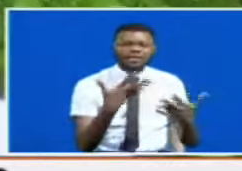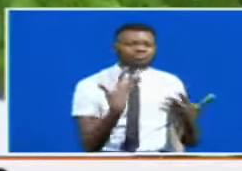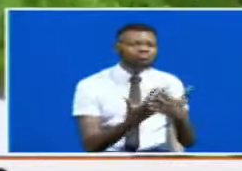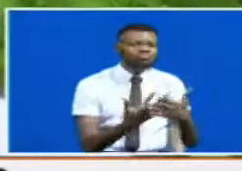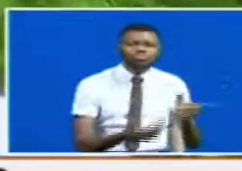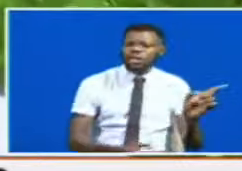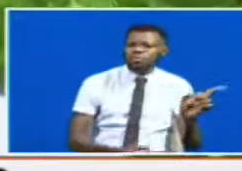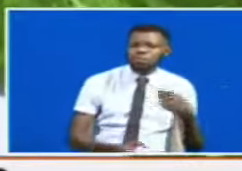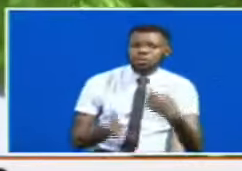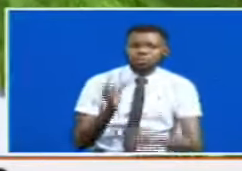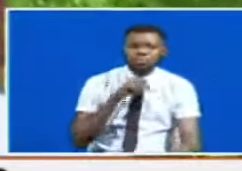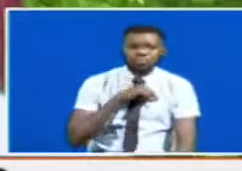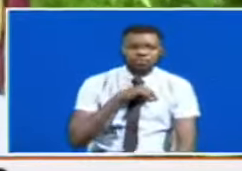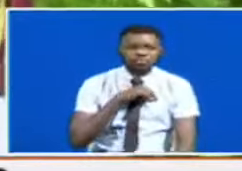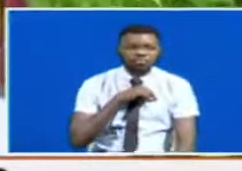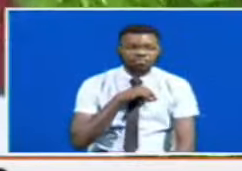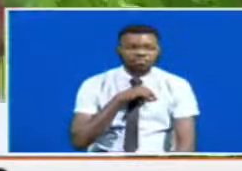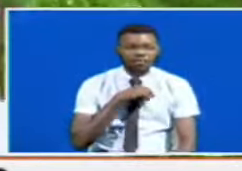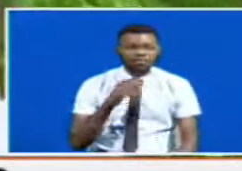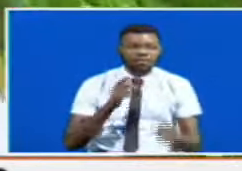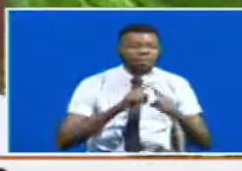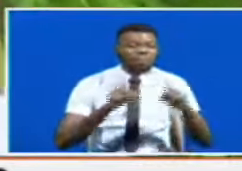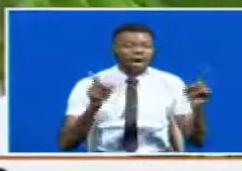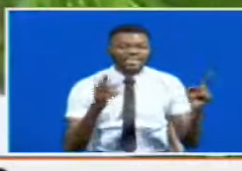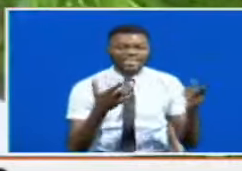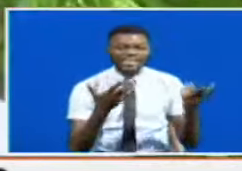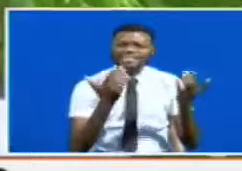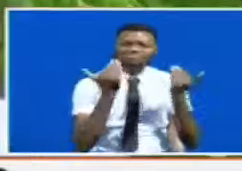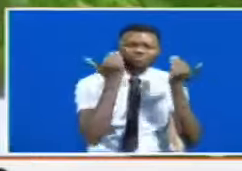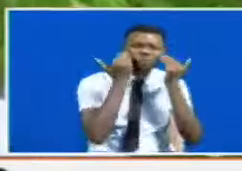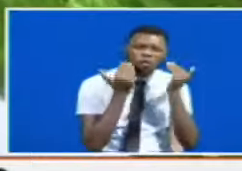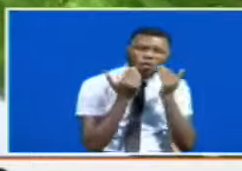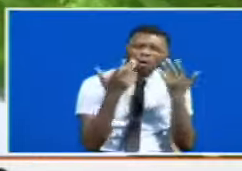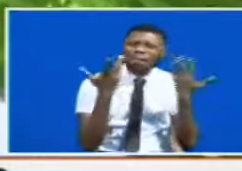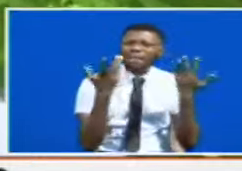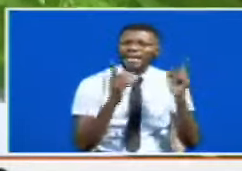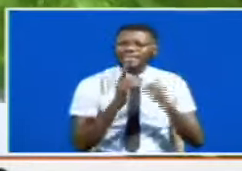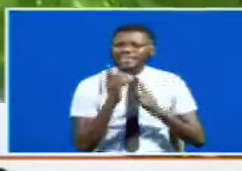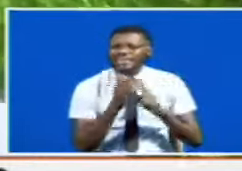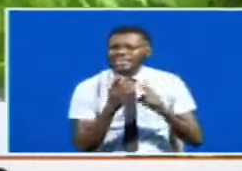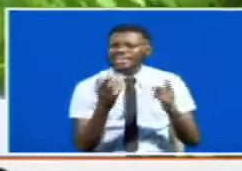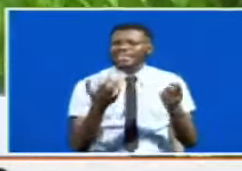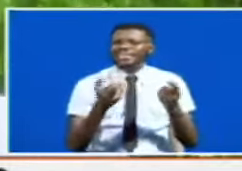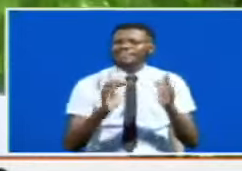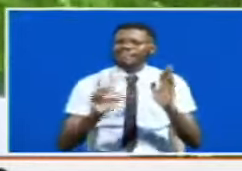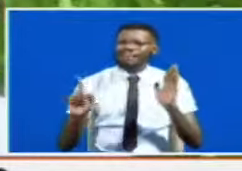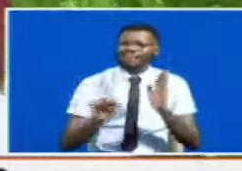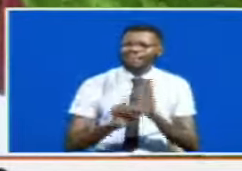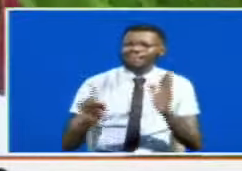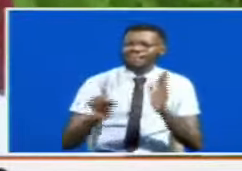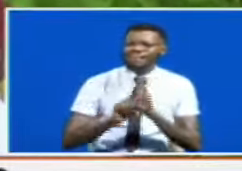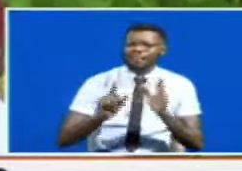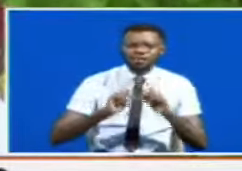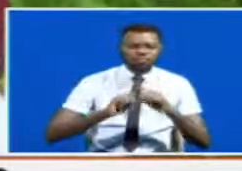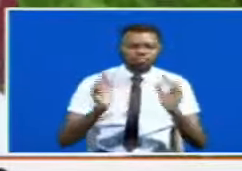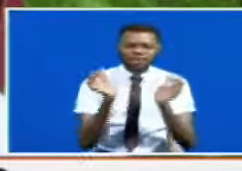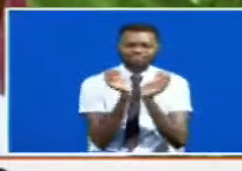huwa wana serikali wanasema tu anatoka, wanaenda kotini, tarehe fulani anatoka. Sasa hiyo siku ikifika